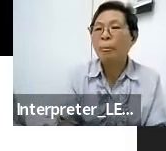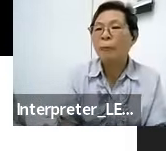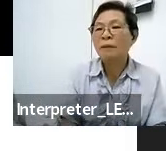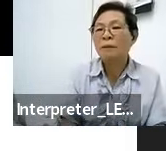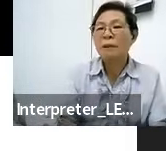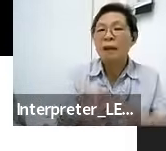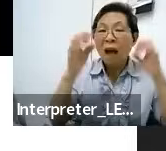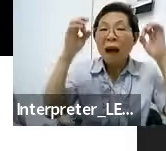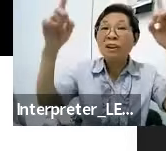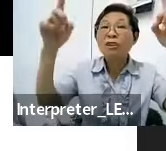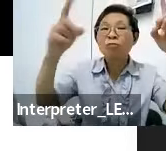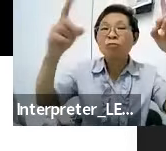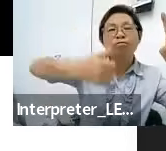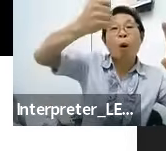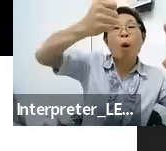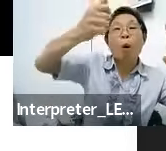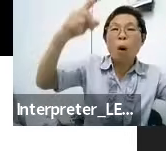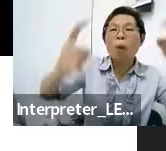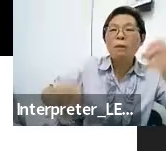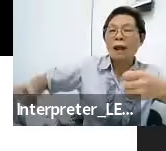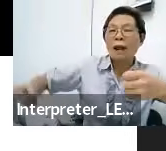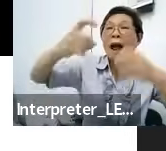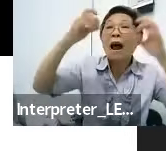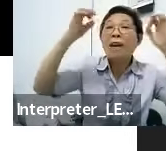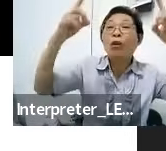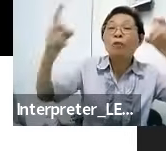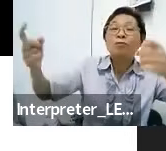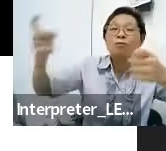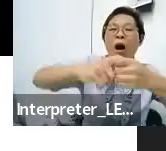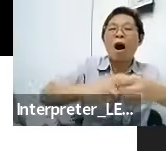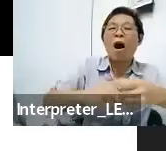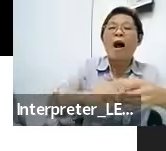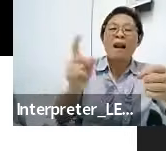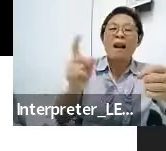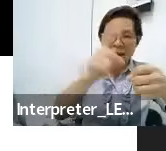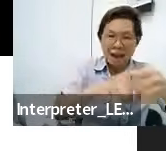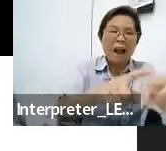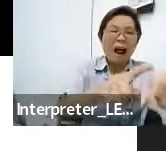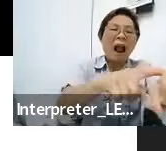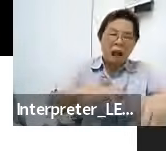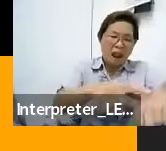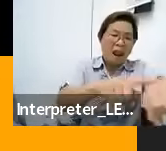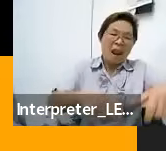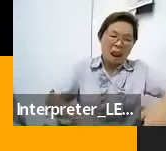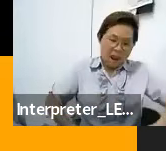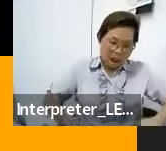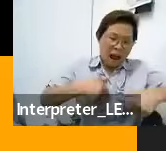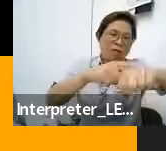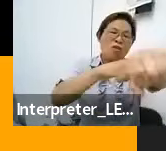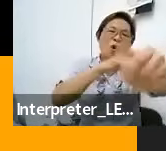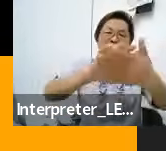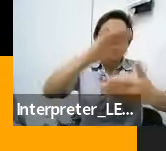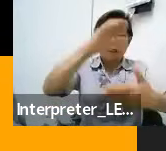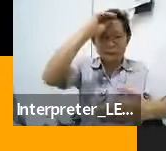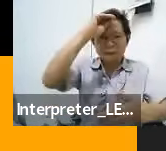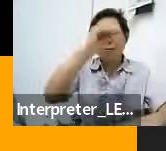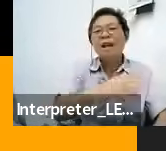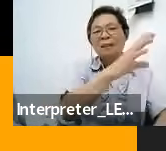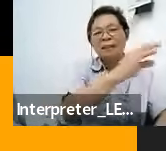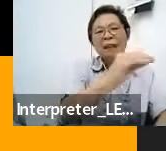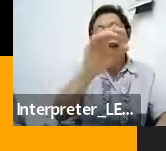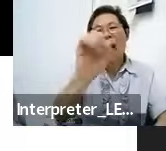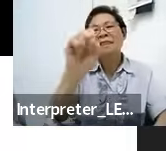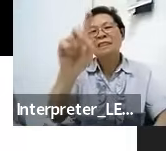Education is a key that links lifelong learning and SDG together, which means everything which comes in there.